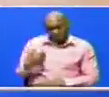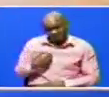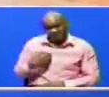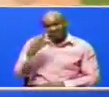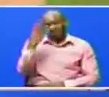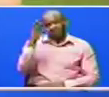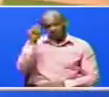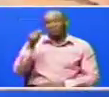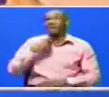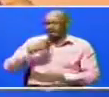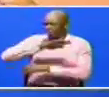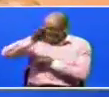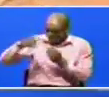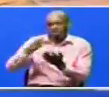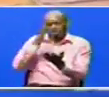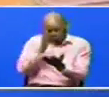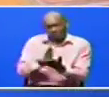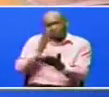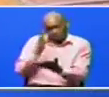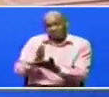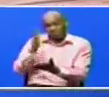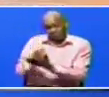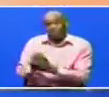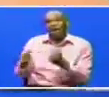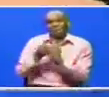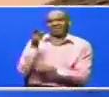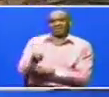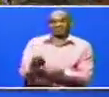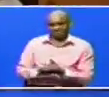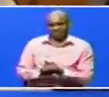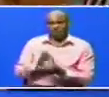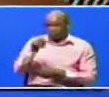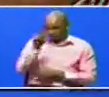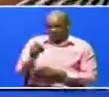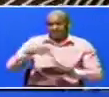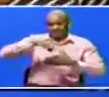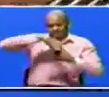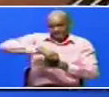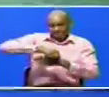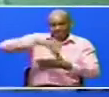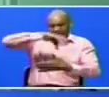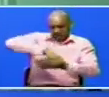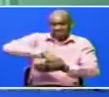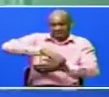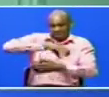have to certify all the 40,000 plus. And that's what is happening here. Then we are going to bind them.